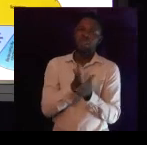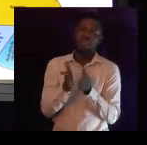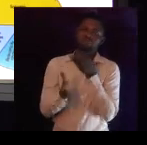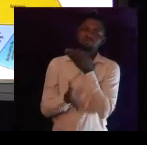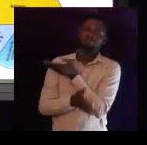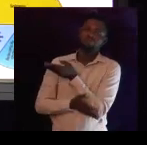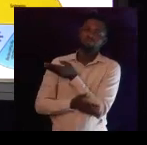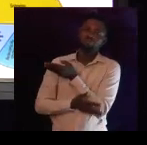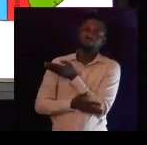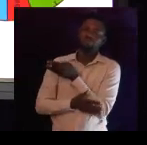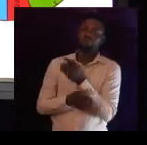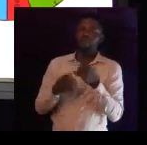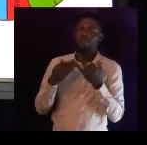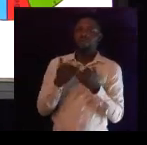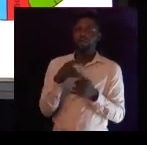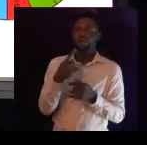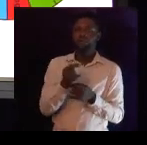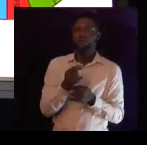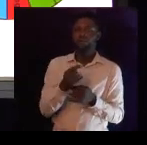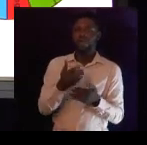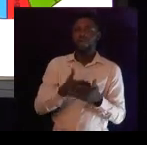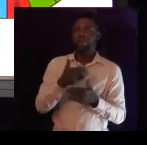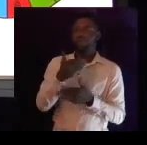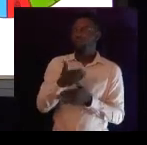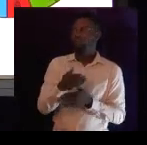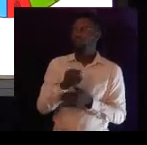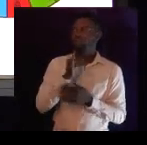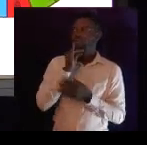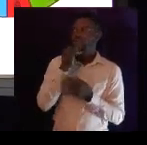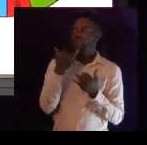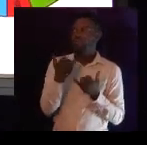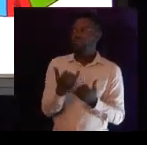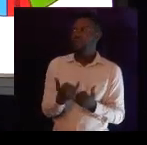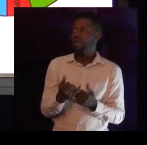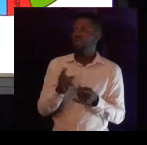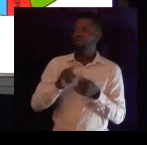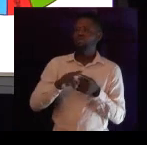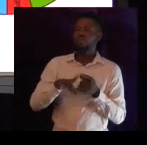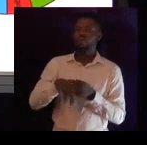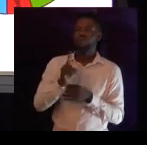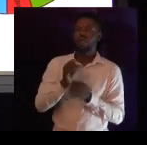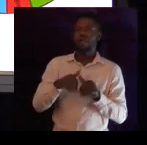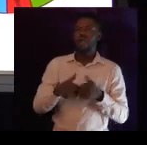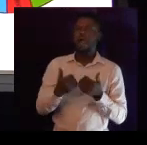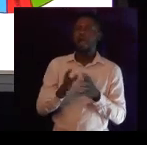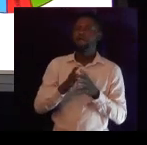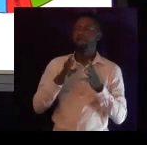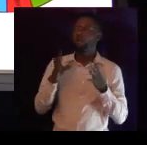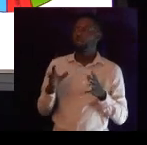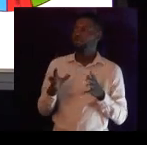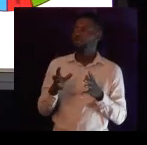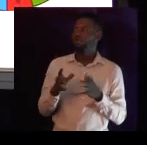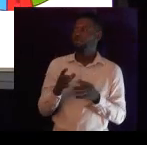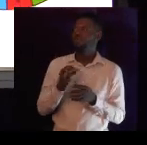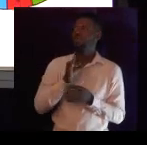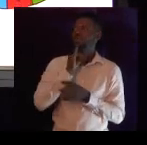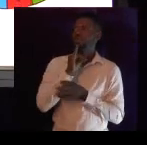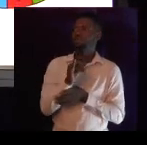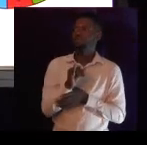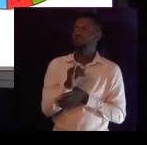there. So now the next aspect of the work is now to find how much